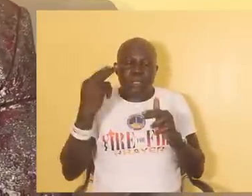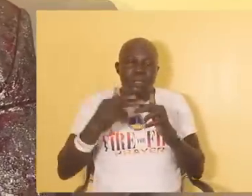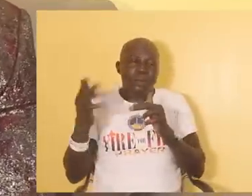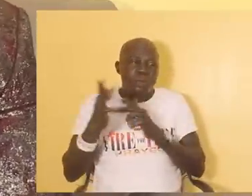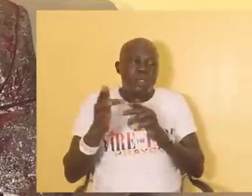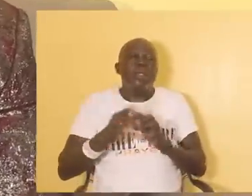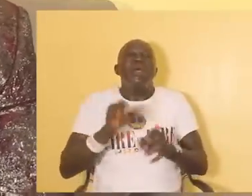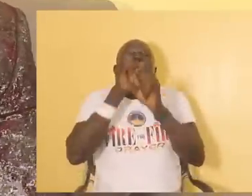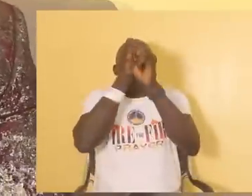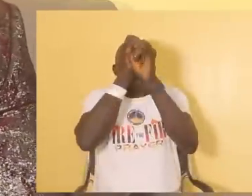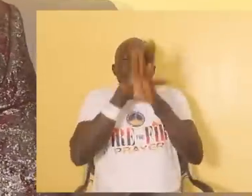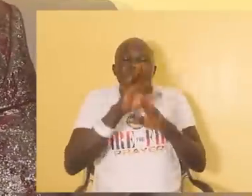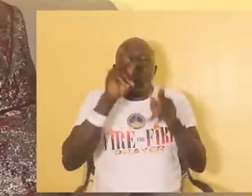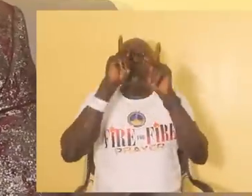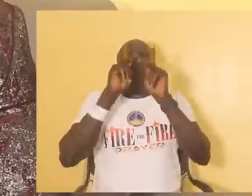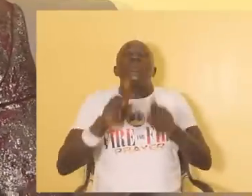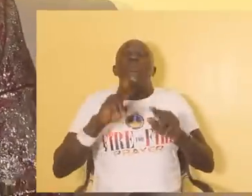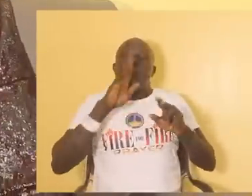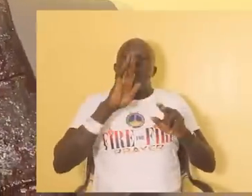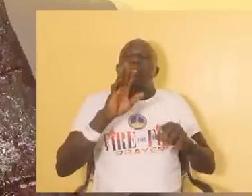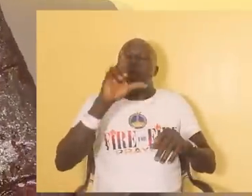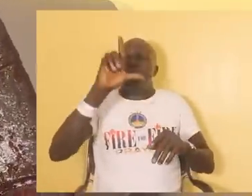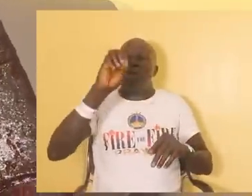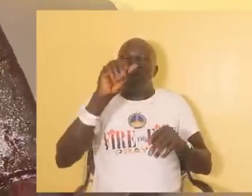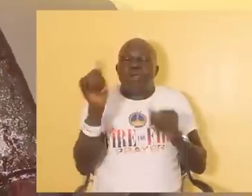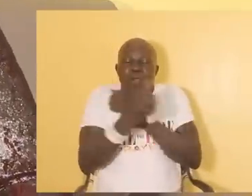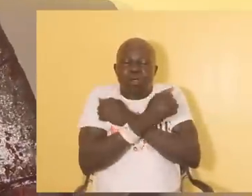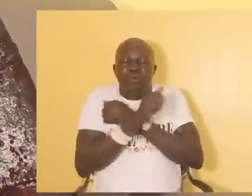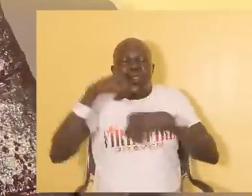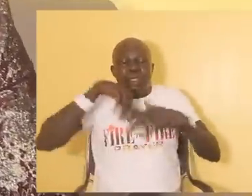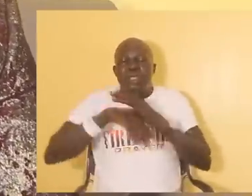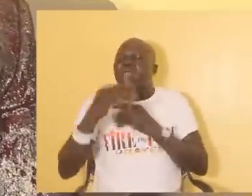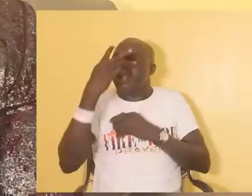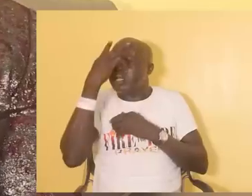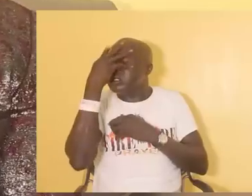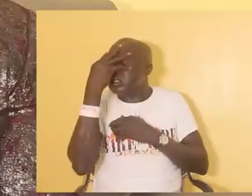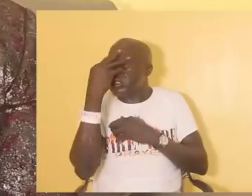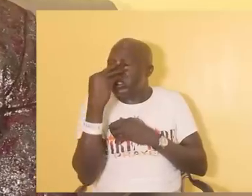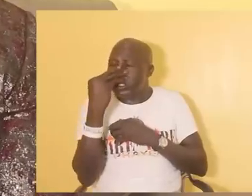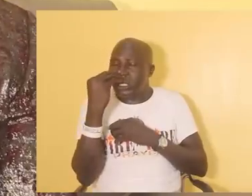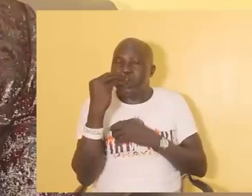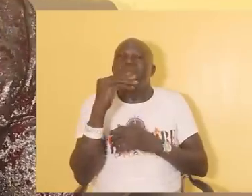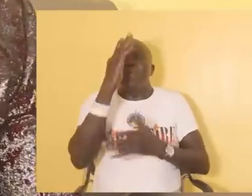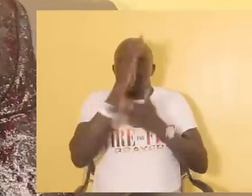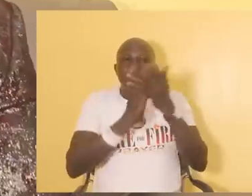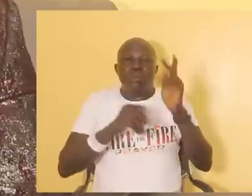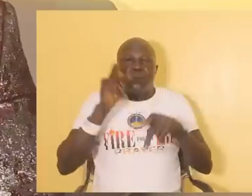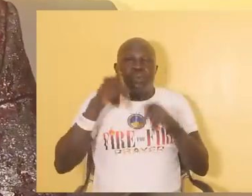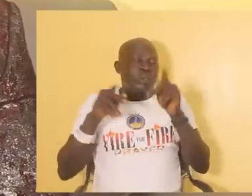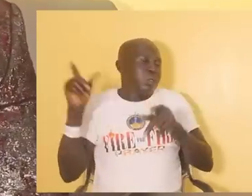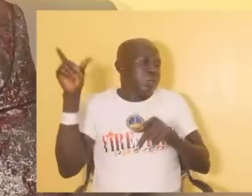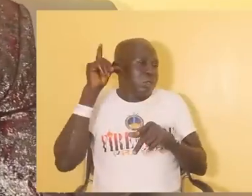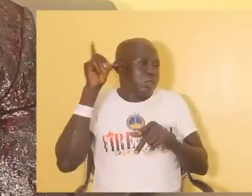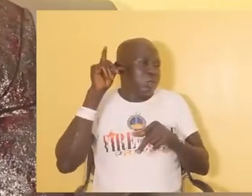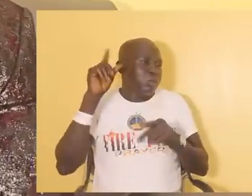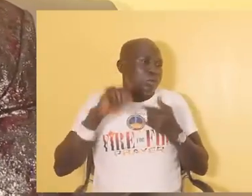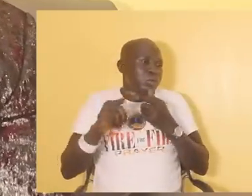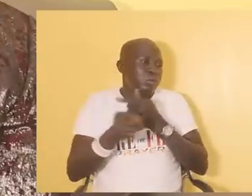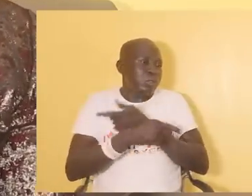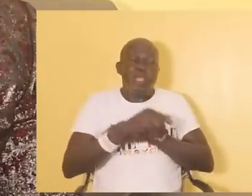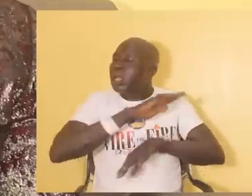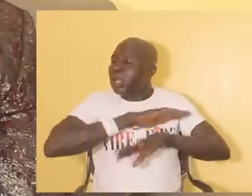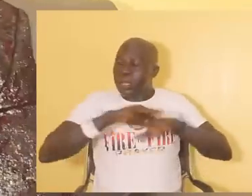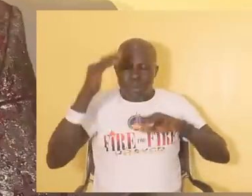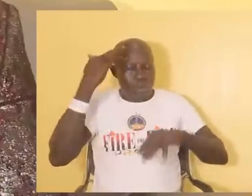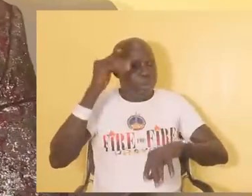Jesus. O buku fun olufere. Bless his beloved. Ni oju orun nigba to sleep. When they are sleeping. Then they come gbo mi lo le. Somebody is busy to me. Me ma koko